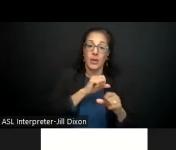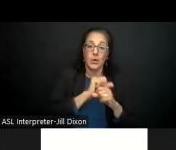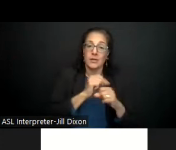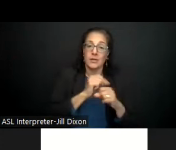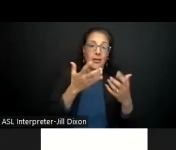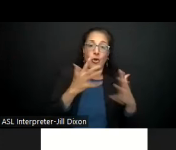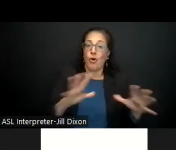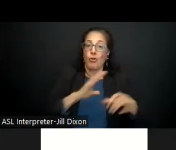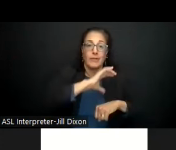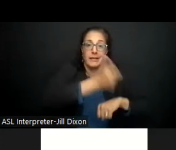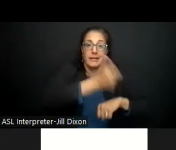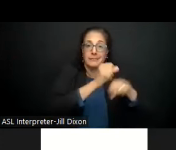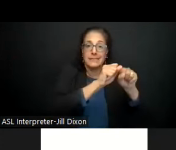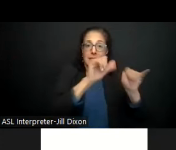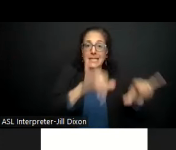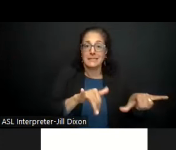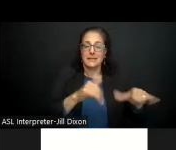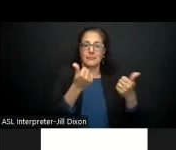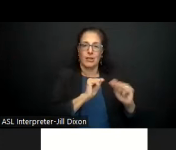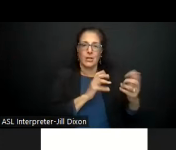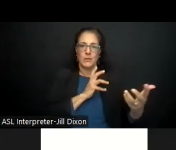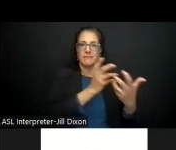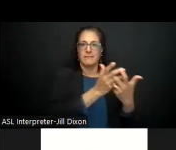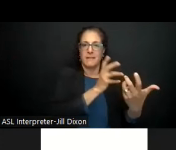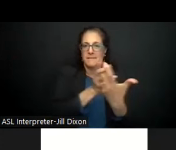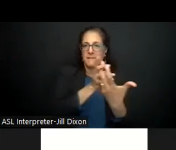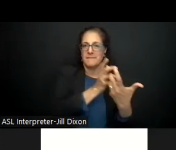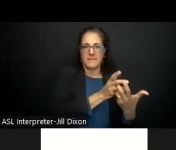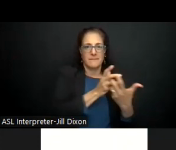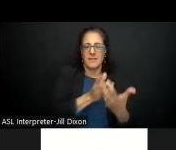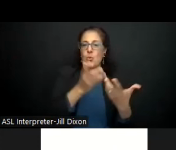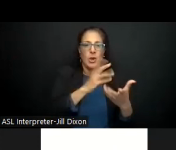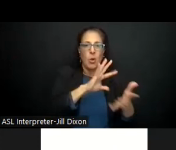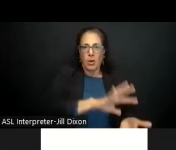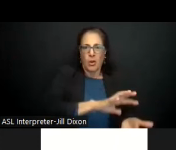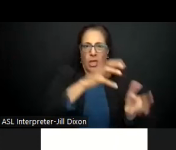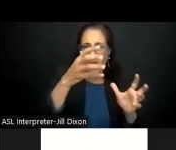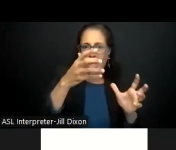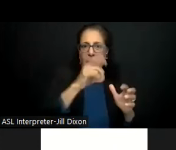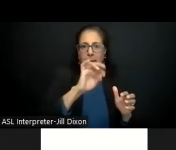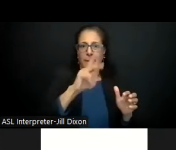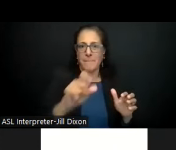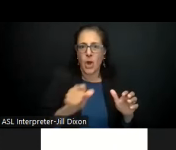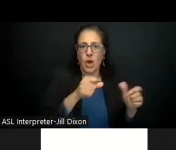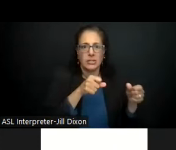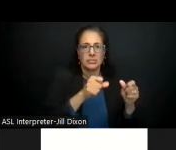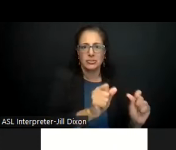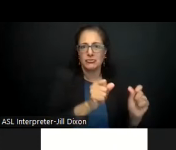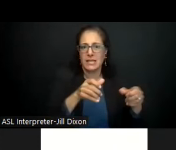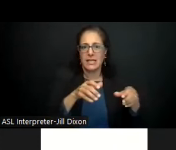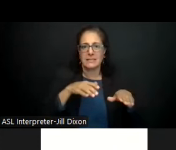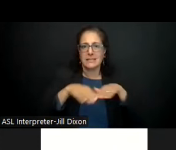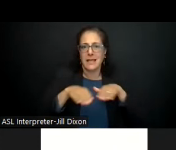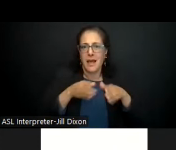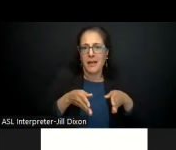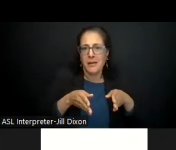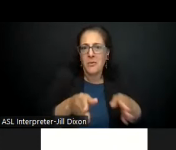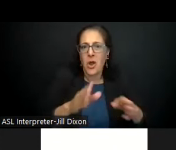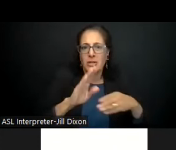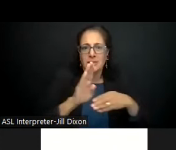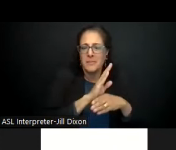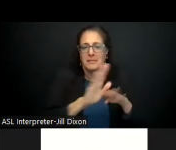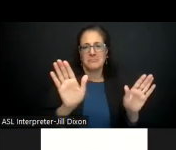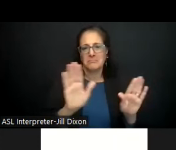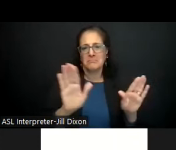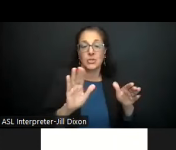existing system. So we don't want to fully disrupt parks, streets, sidewalks, businesses. So we have things